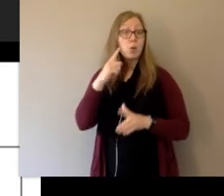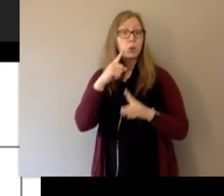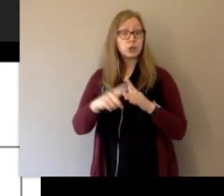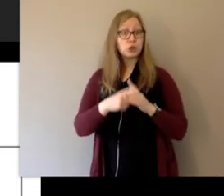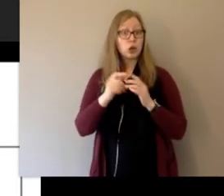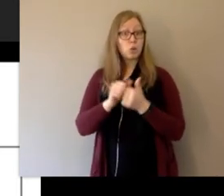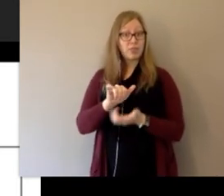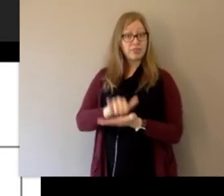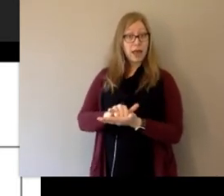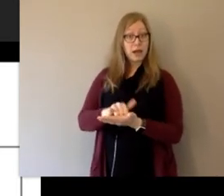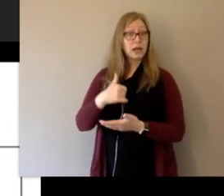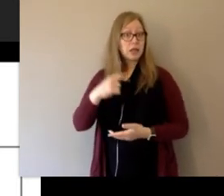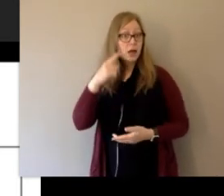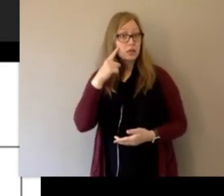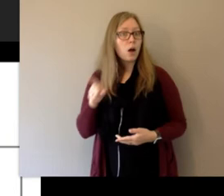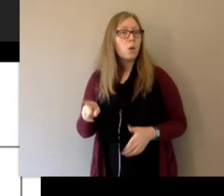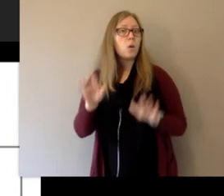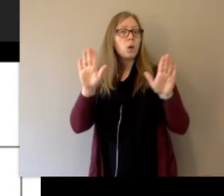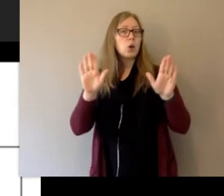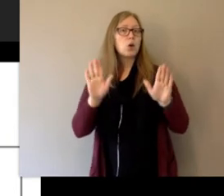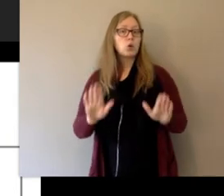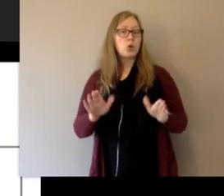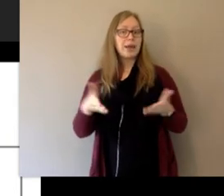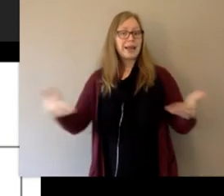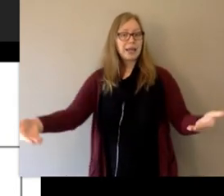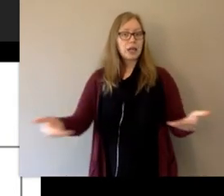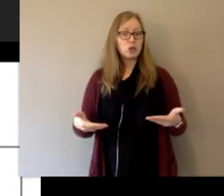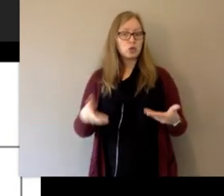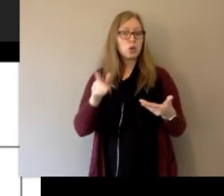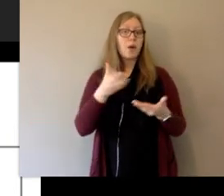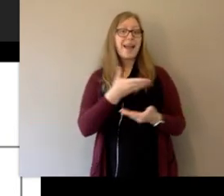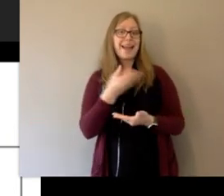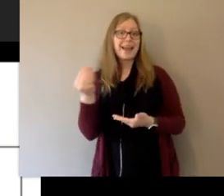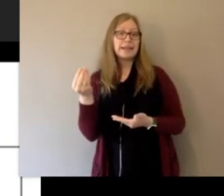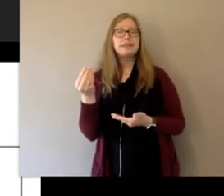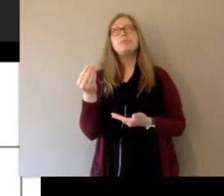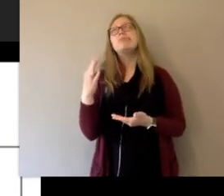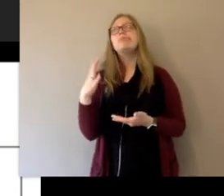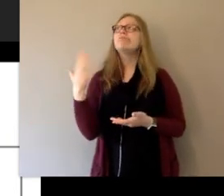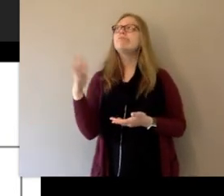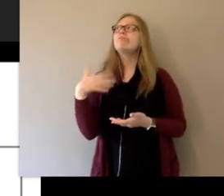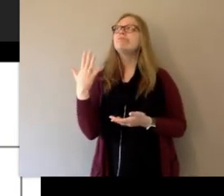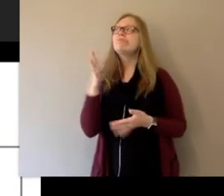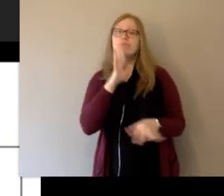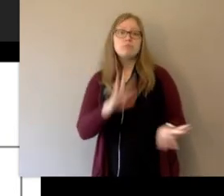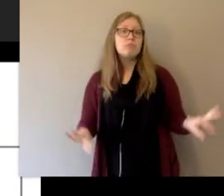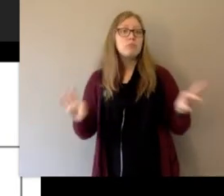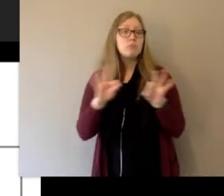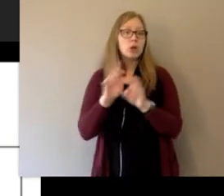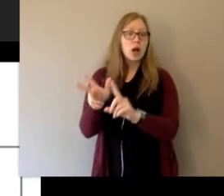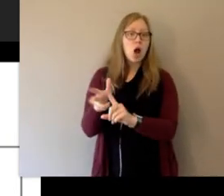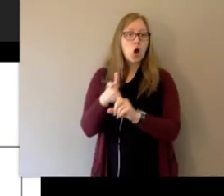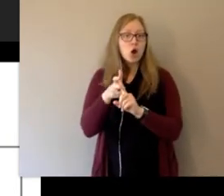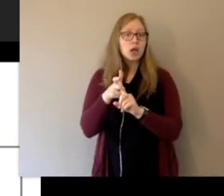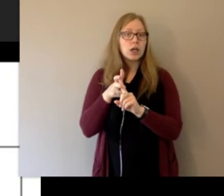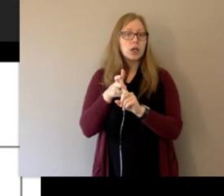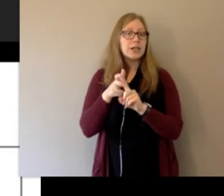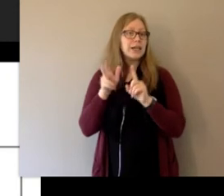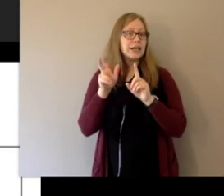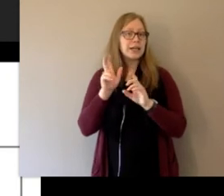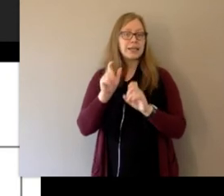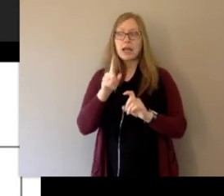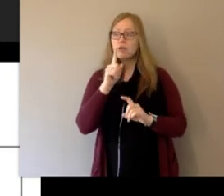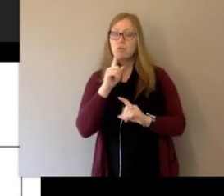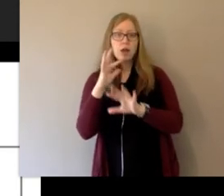because I thought that this is a really great kind of intro and a really important hook that can really get my audience